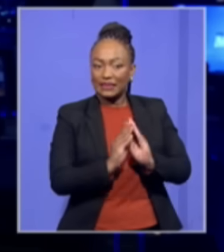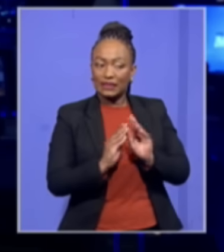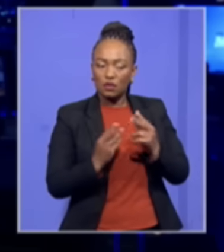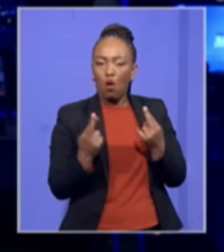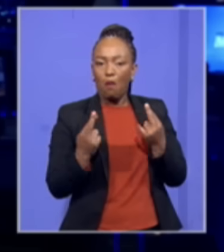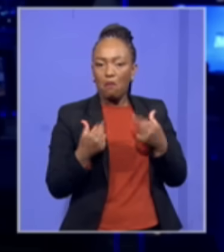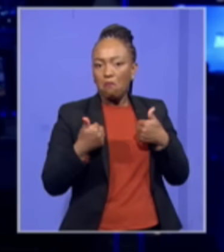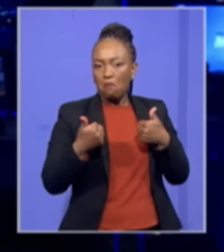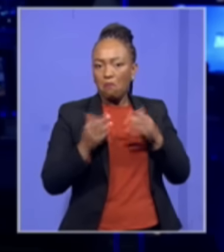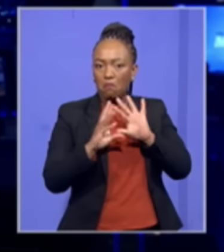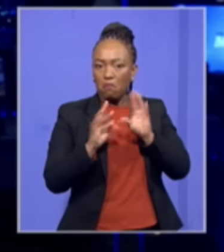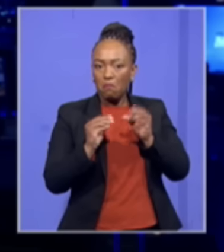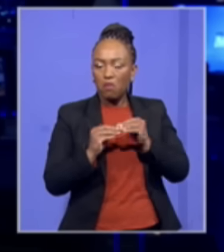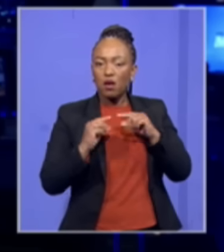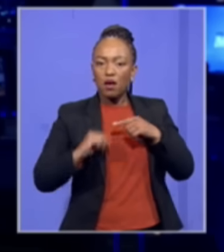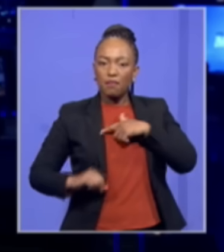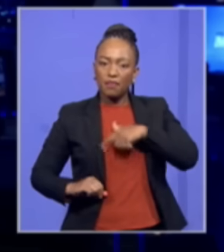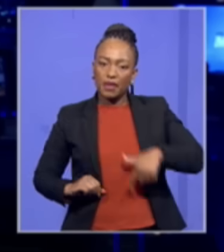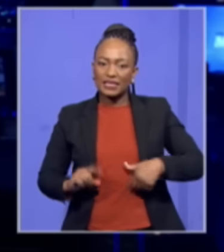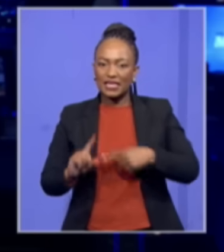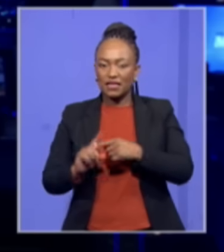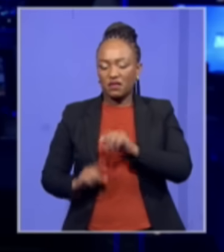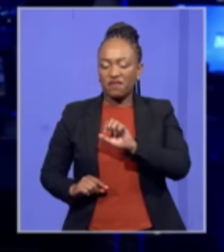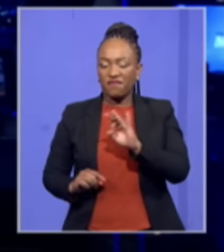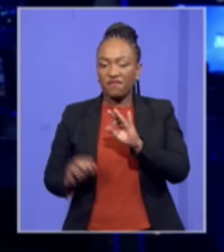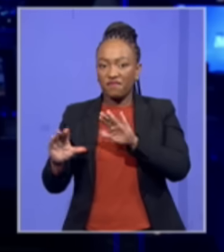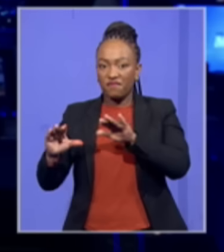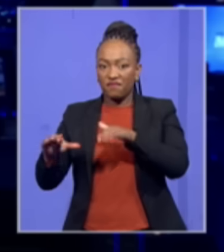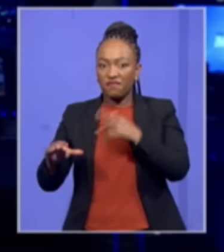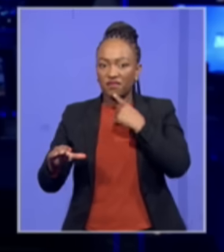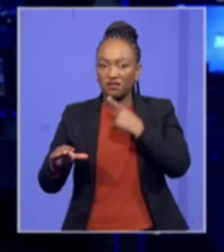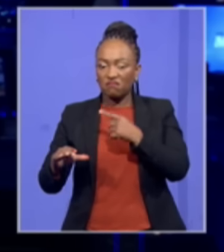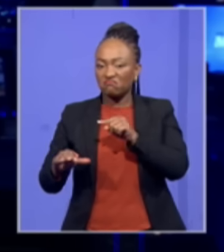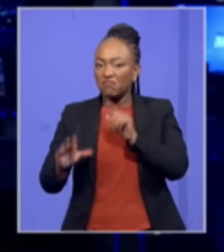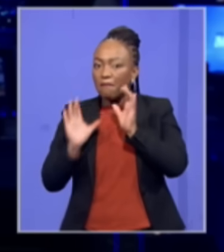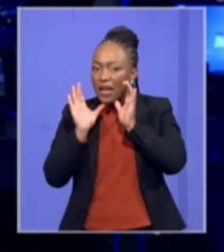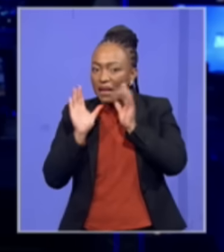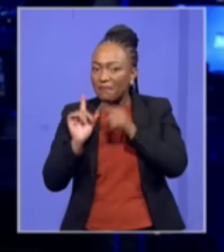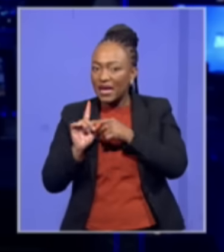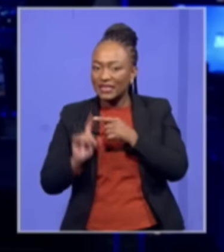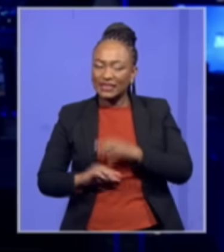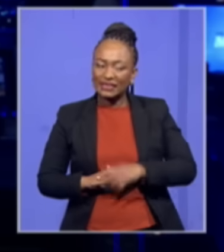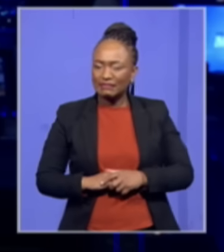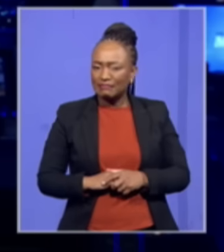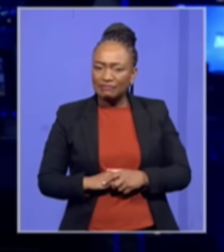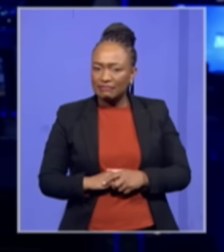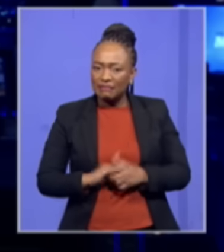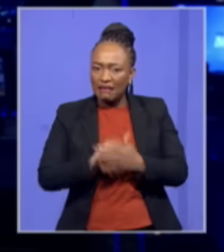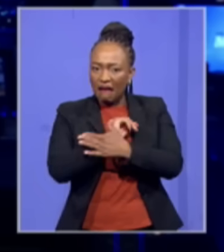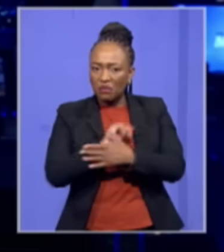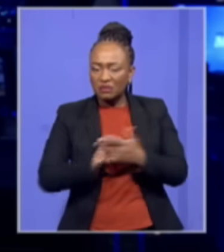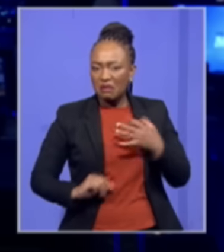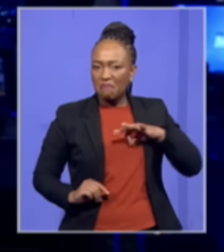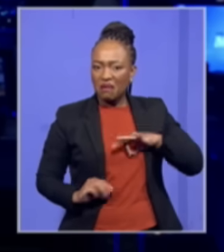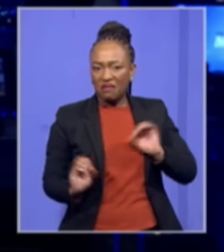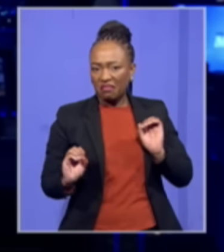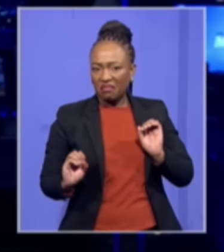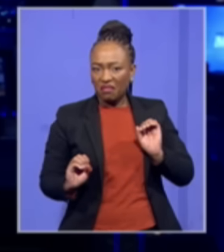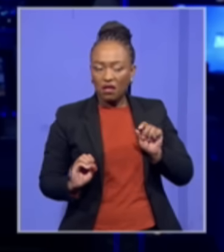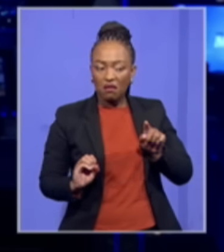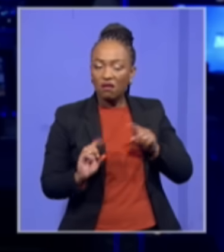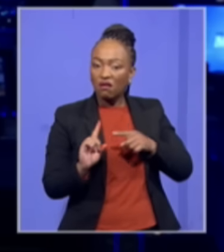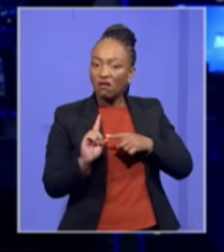Empa mo president wa EFF Julius Malema o boletse hore ha bone e tlo ba molemong wa naha. Malema o buile sena nakong eo a neng